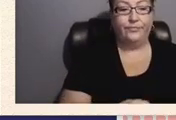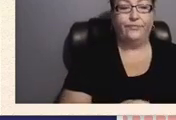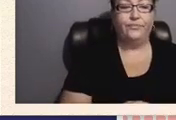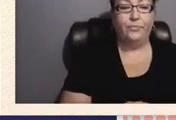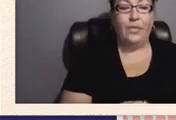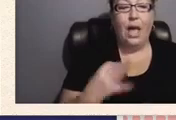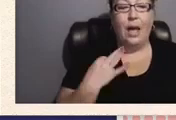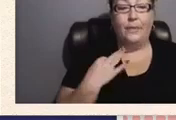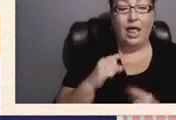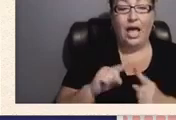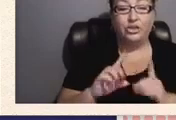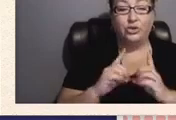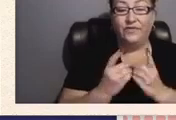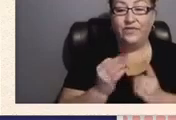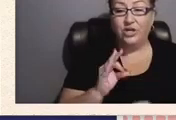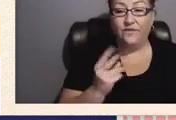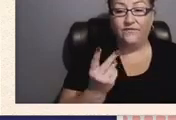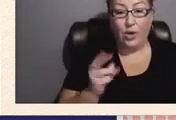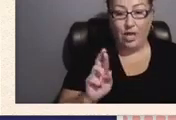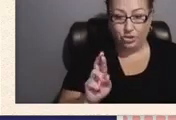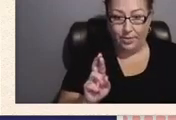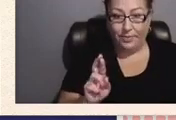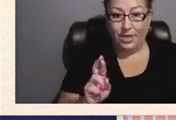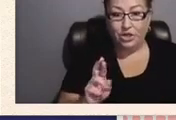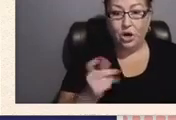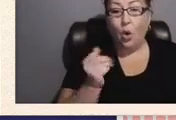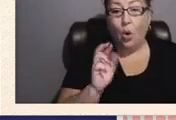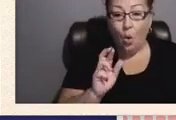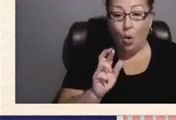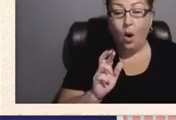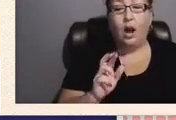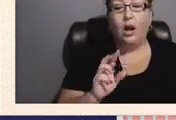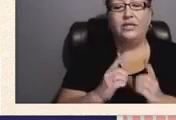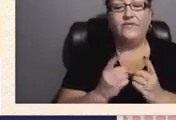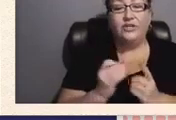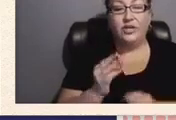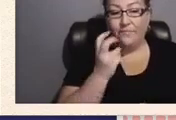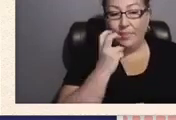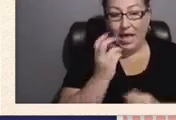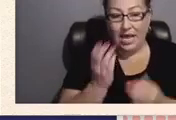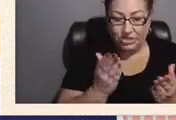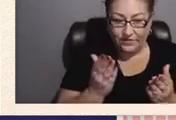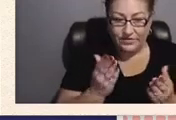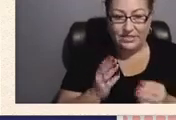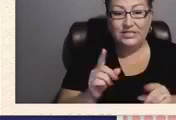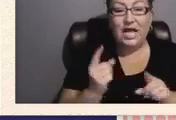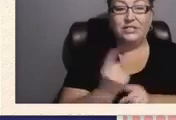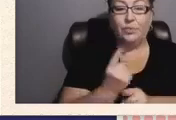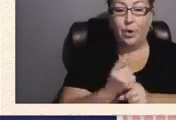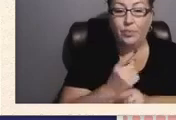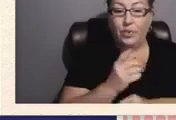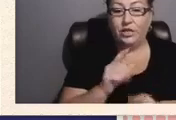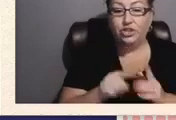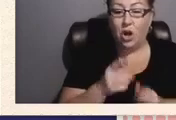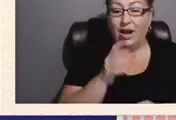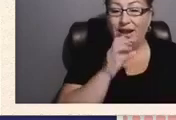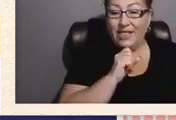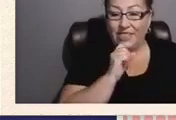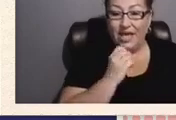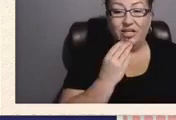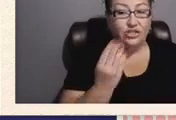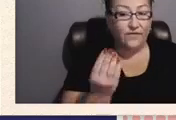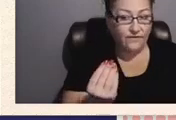Apply to the Division of Vocational Rehabilitation or the Division of Blind Services as appropriate, starting at